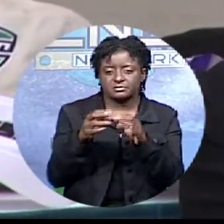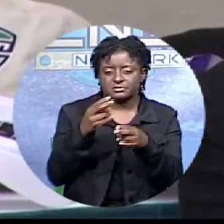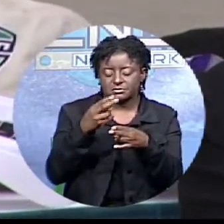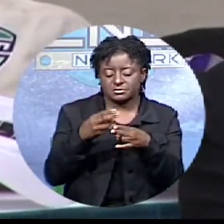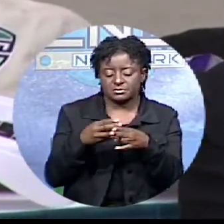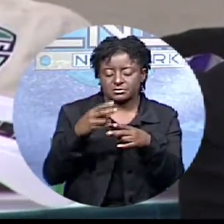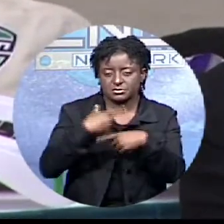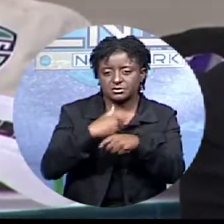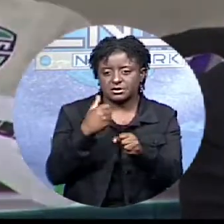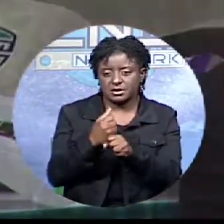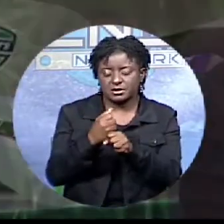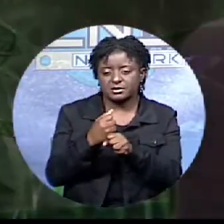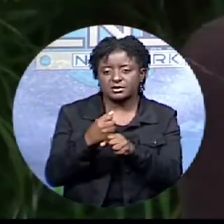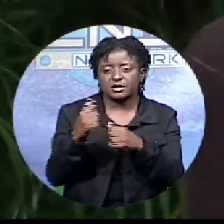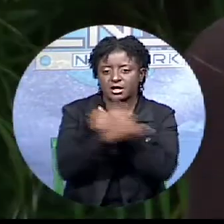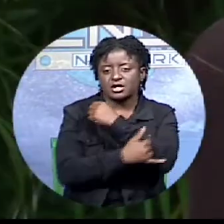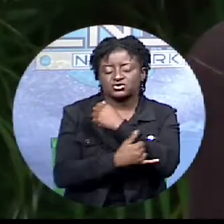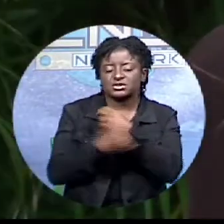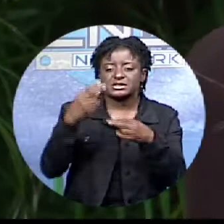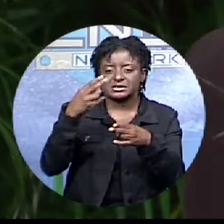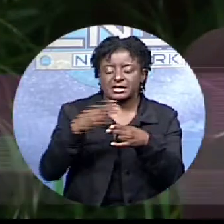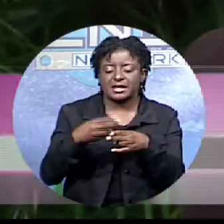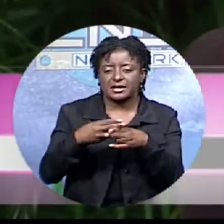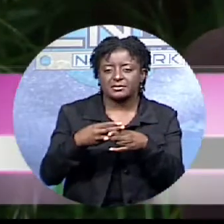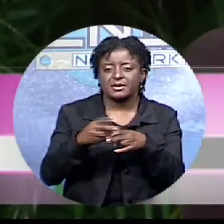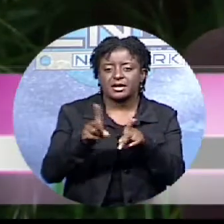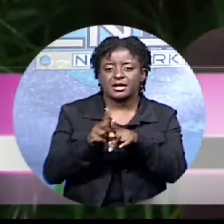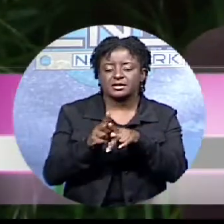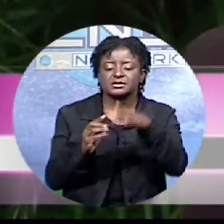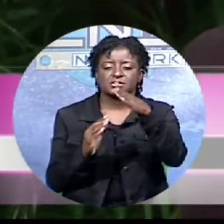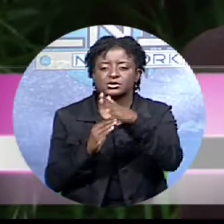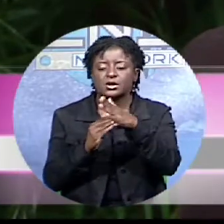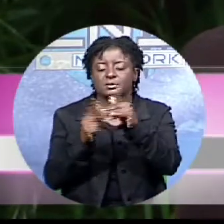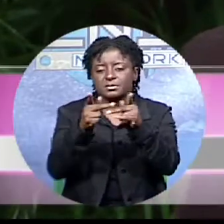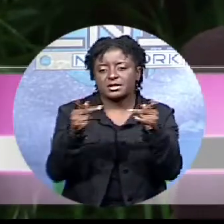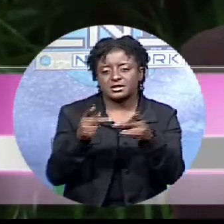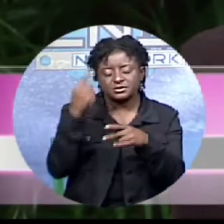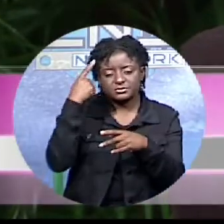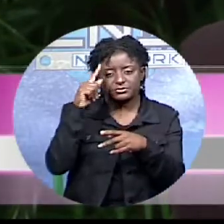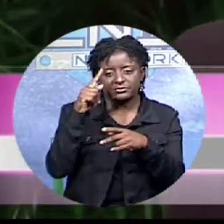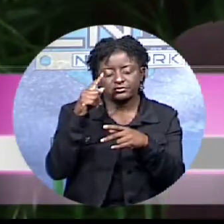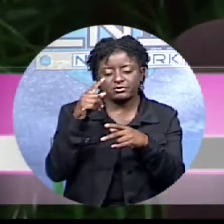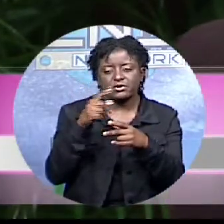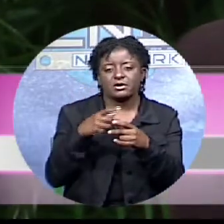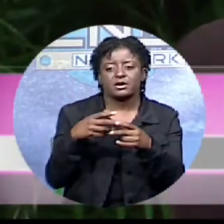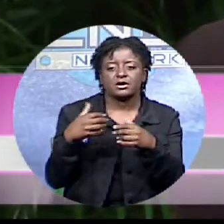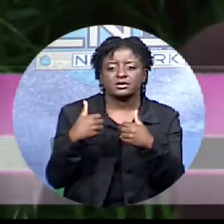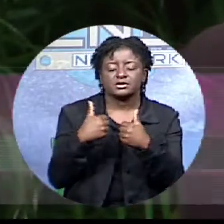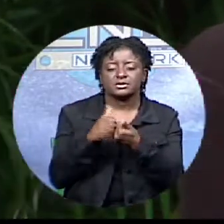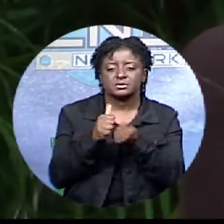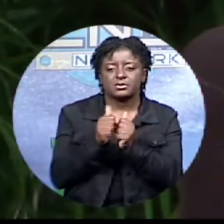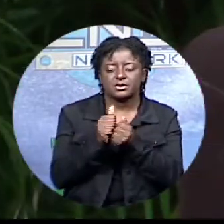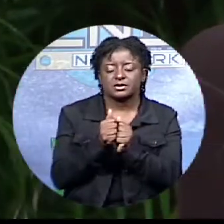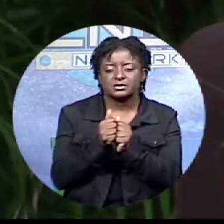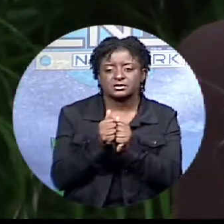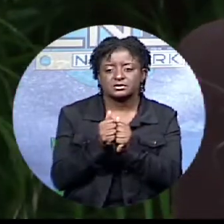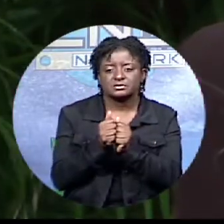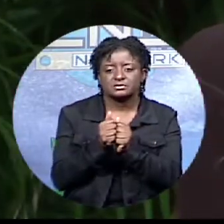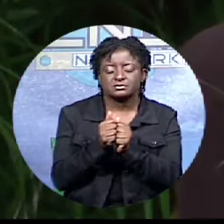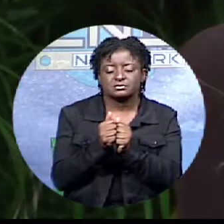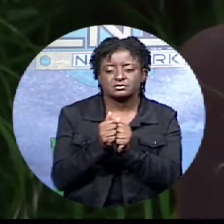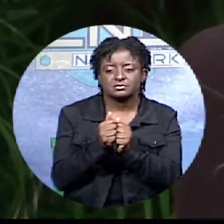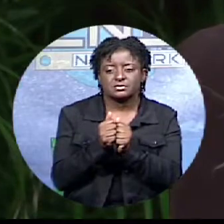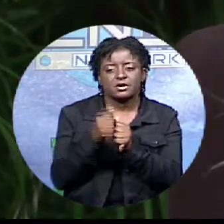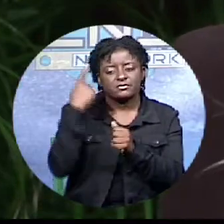destination. We are announcing that we will have a bowl game in the Bahamas for the next 6 years and hopefully forever.